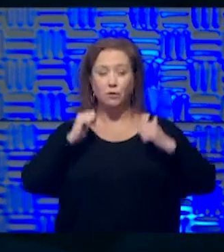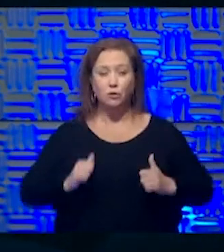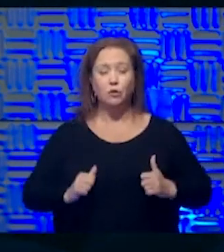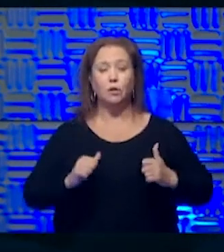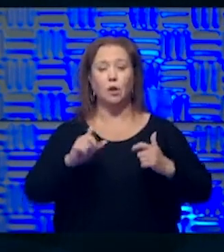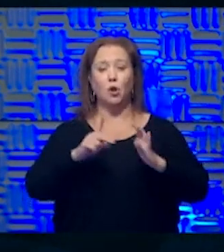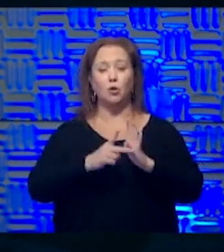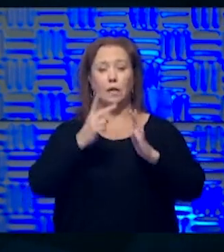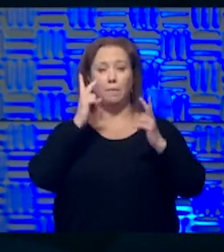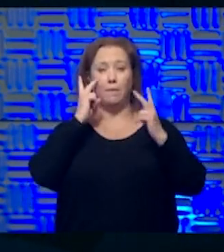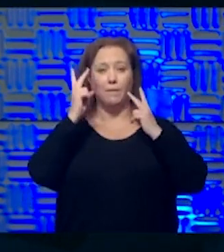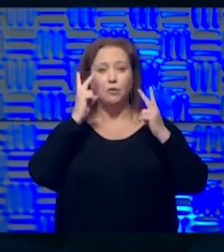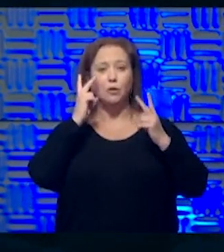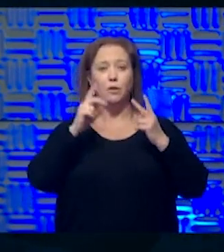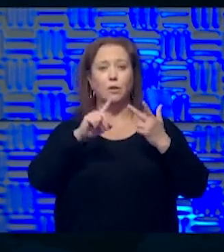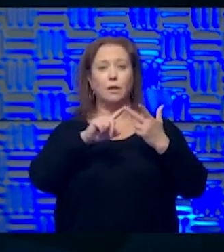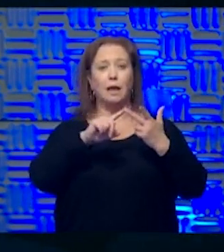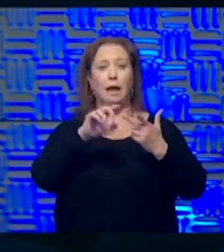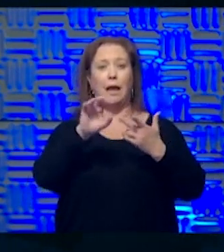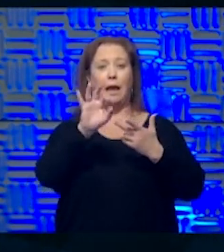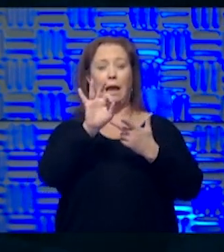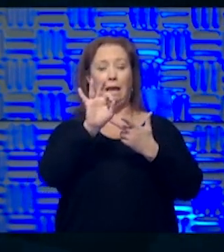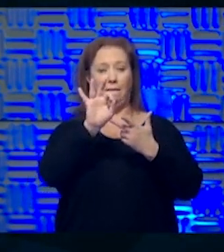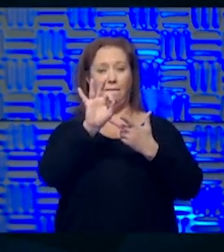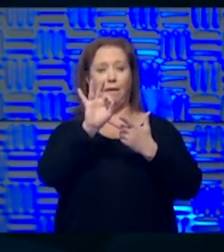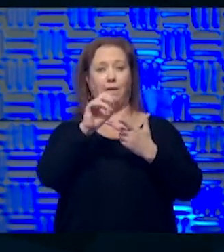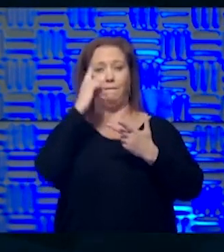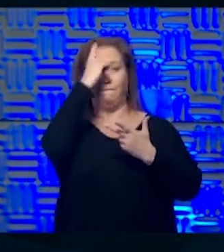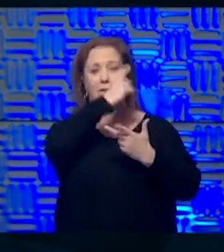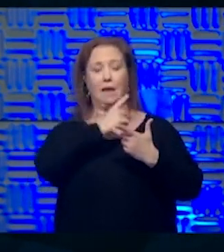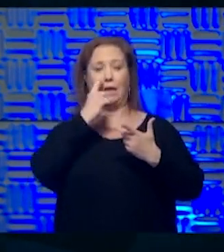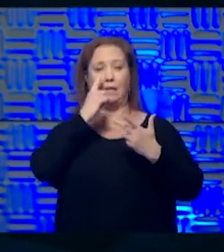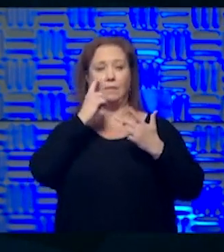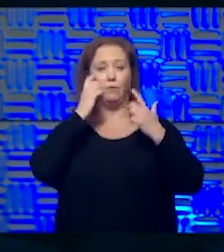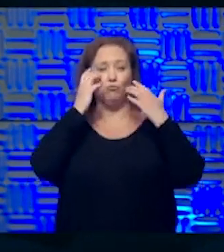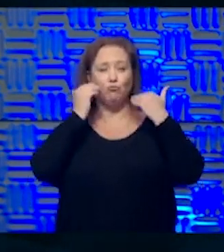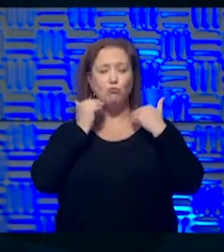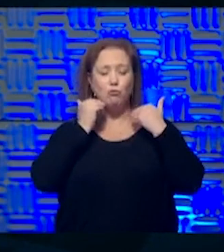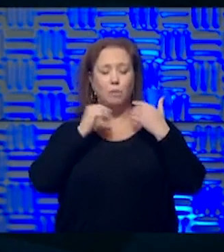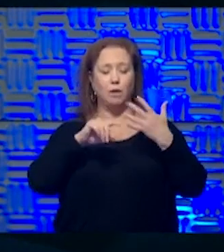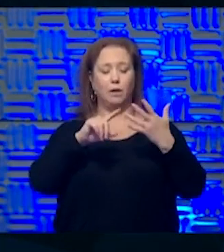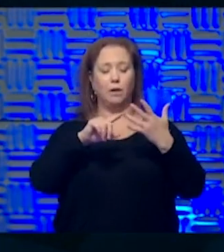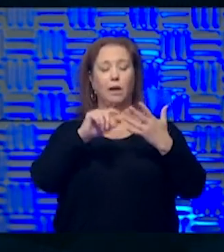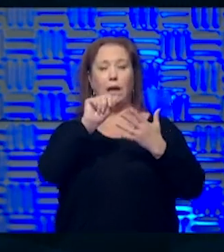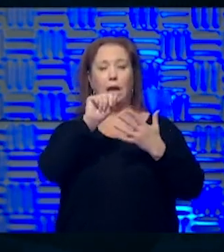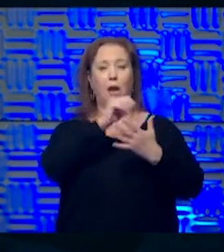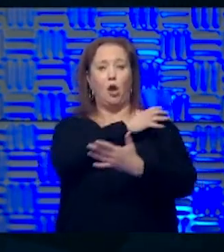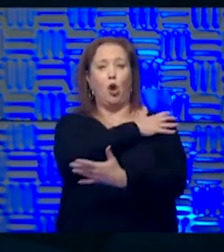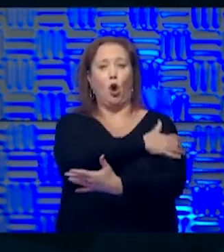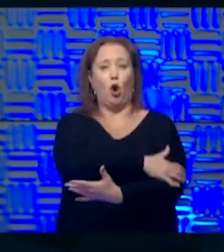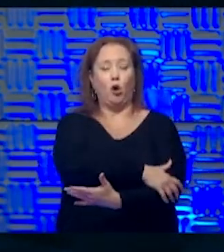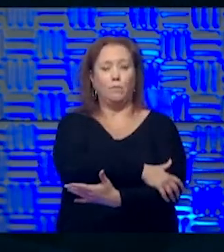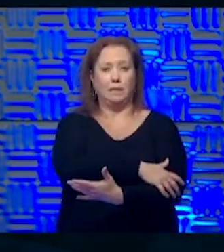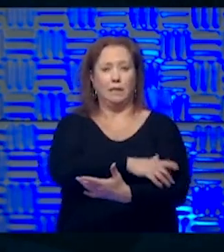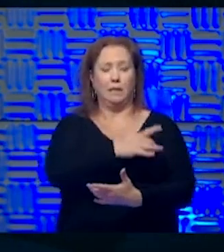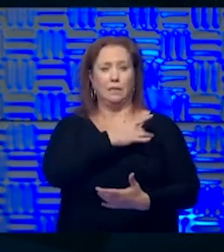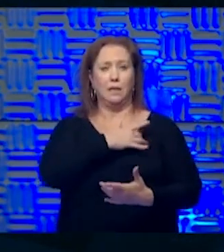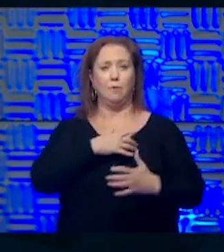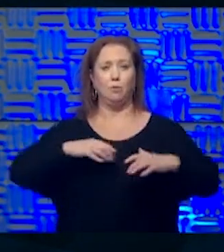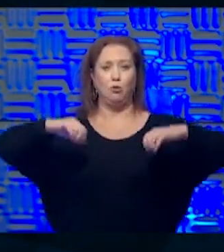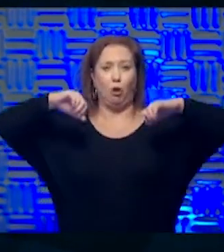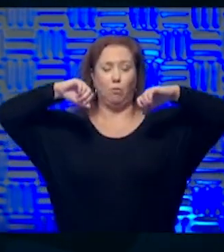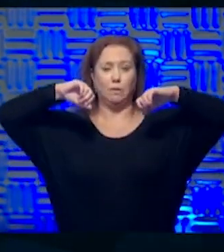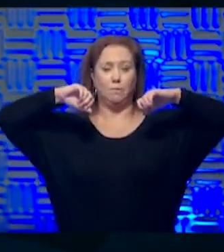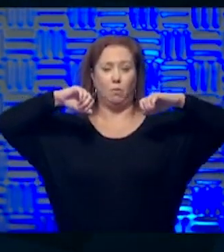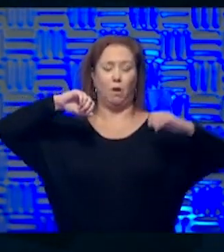or double vision. The fast is F, face, for facial droop. A, arms. If you ask somebody to put their arms up and does